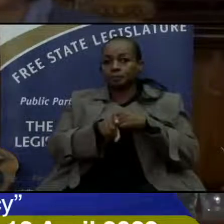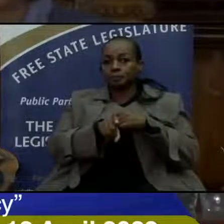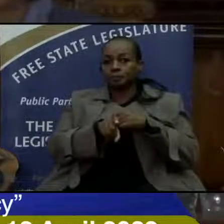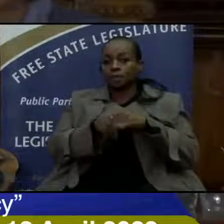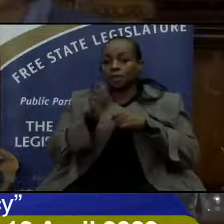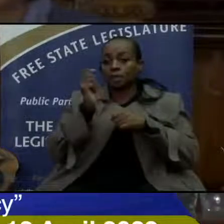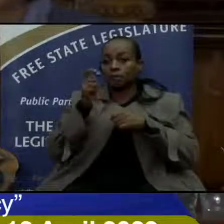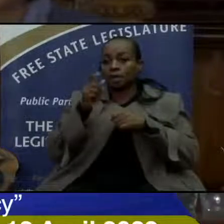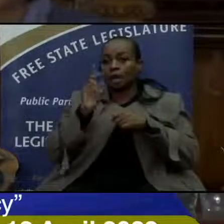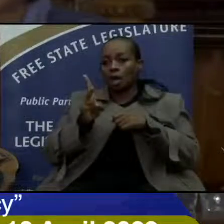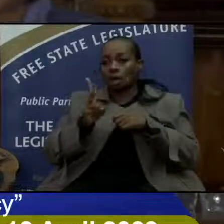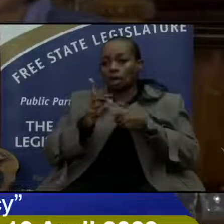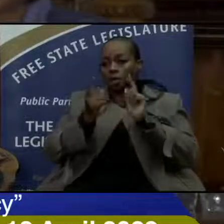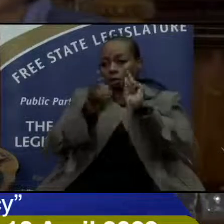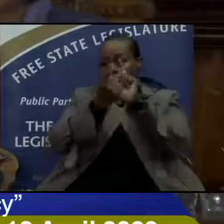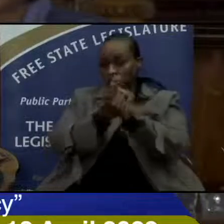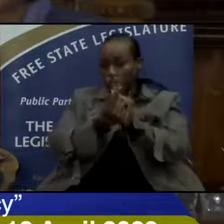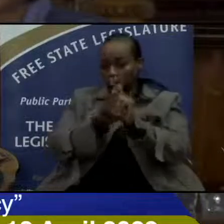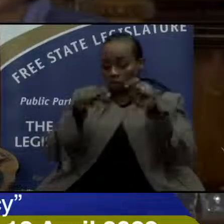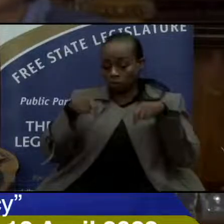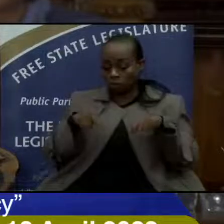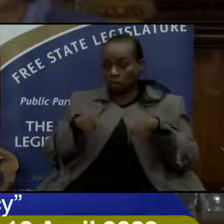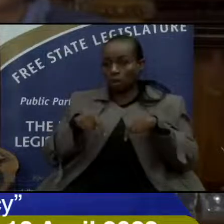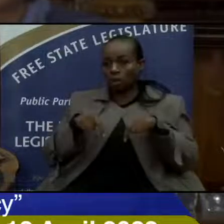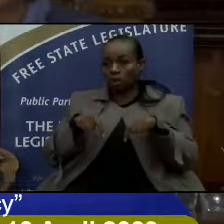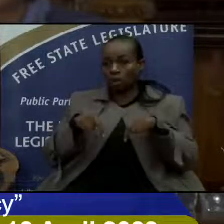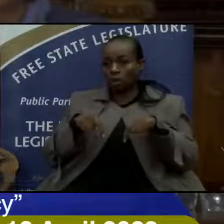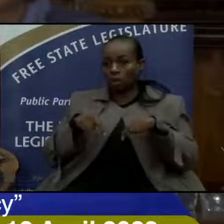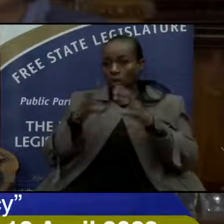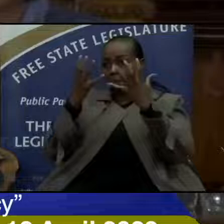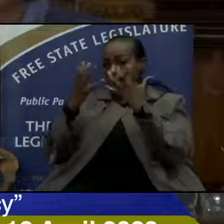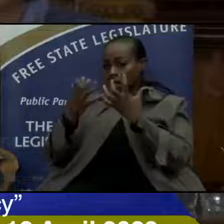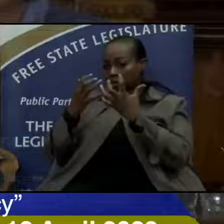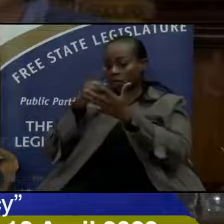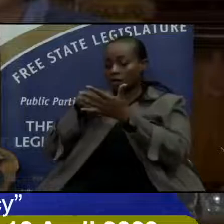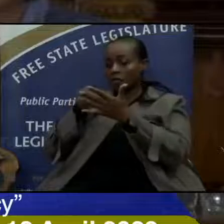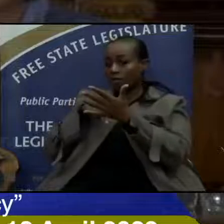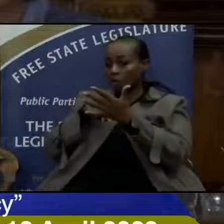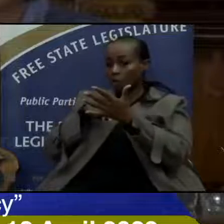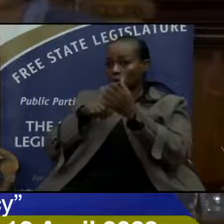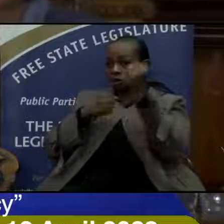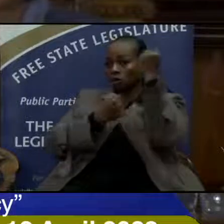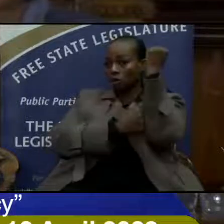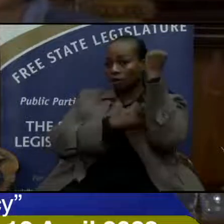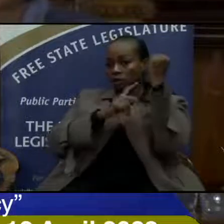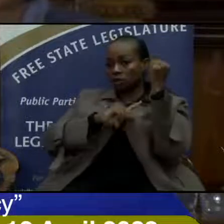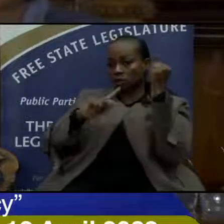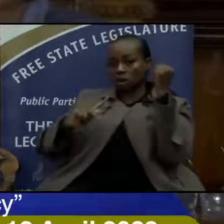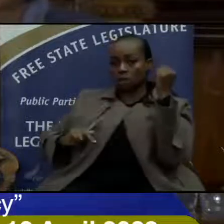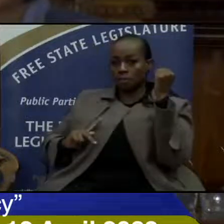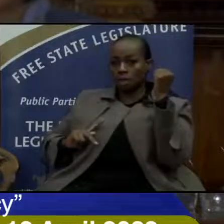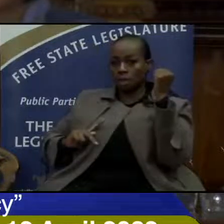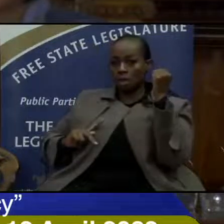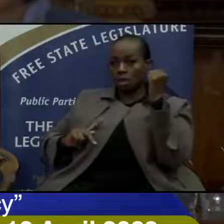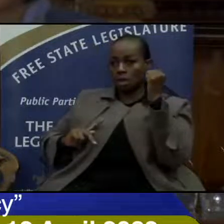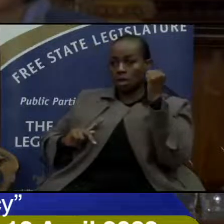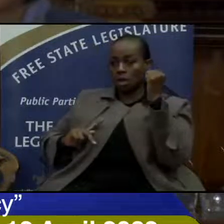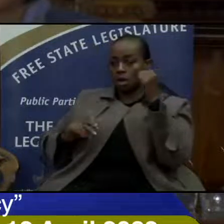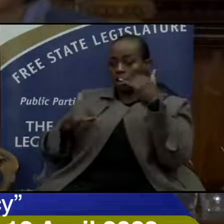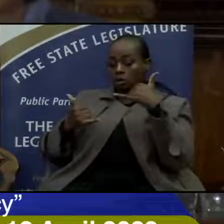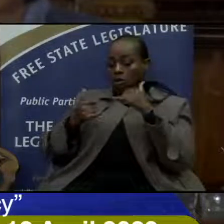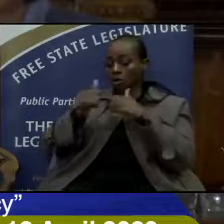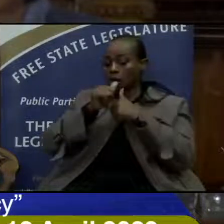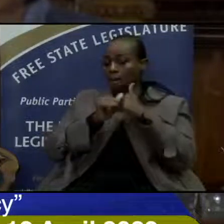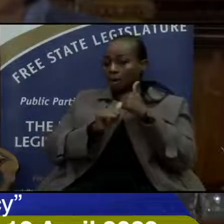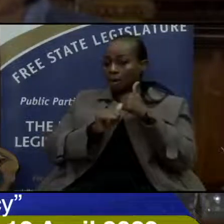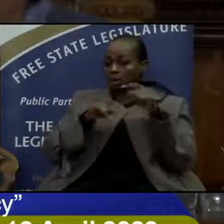Speaker, we meet again today in this budget vote of the Office of the Premier during this month